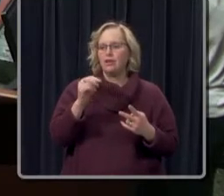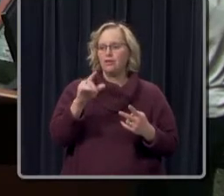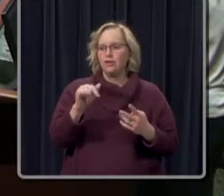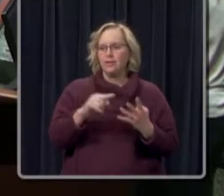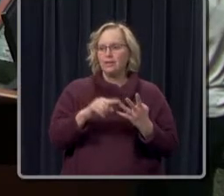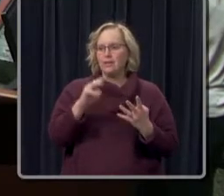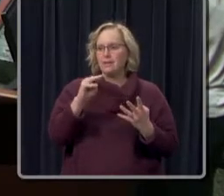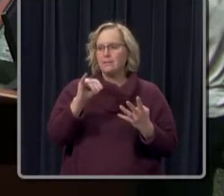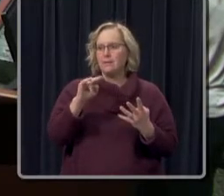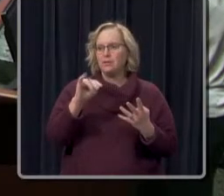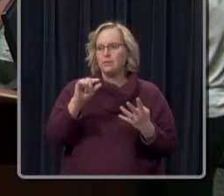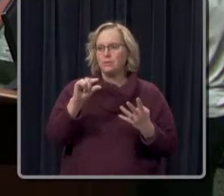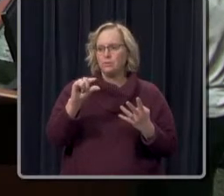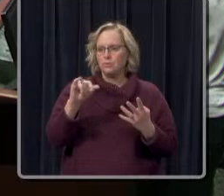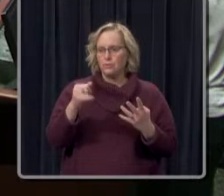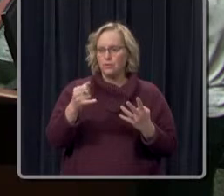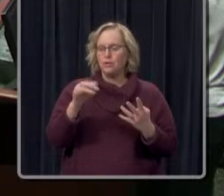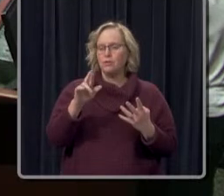Manu Shripathi,